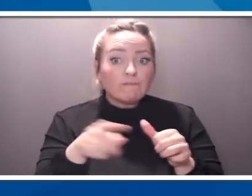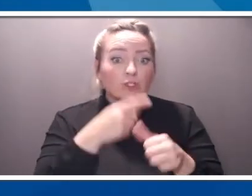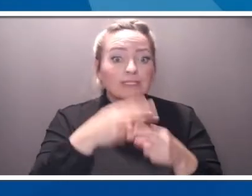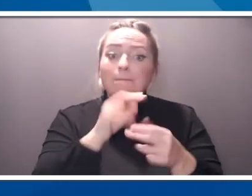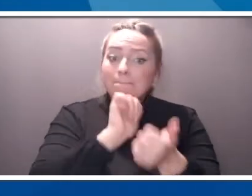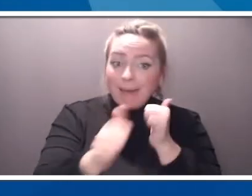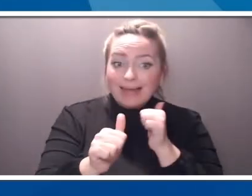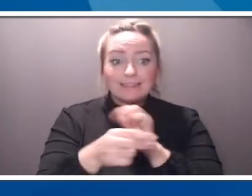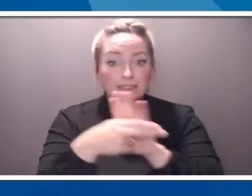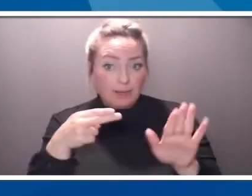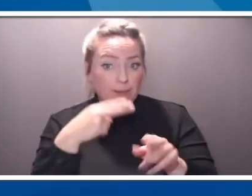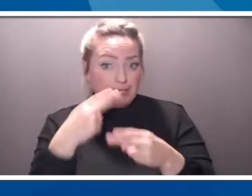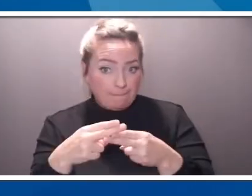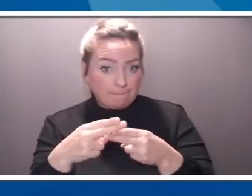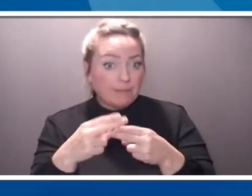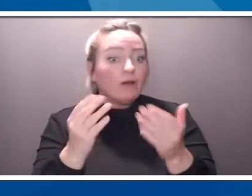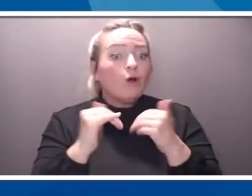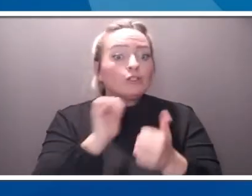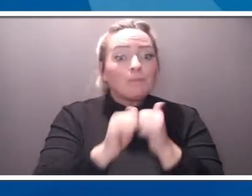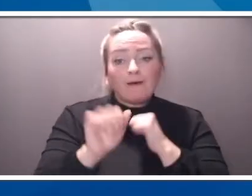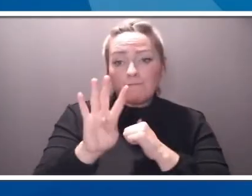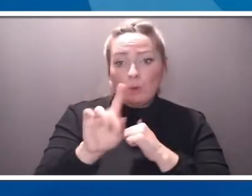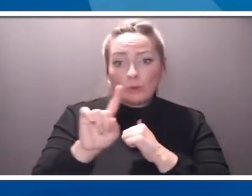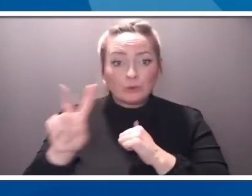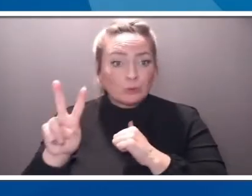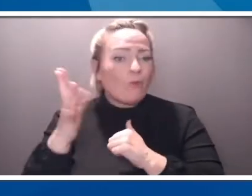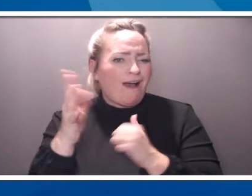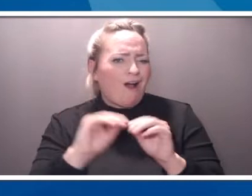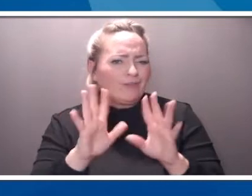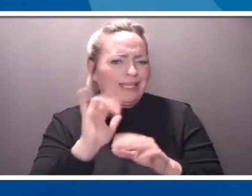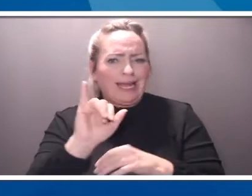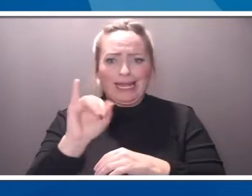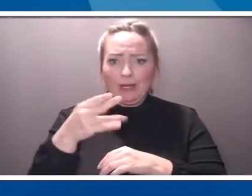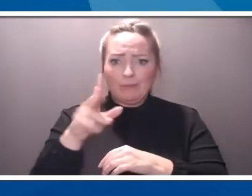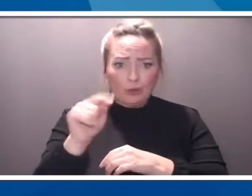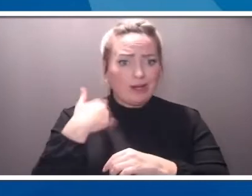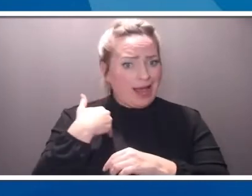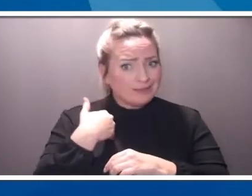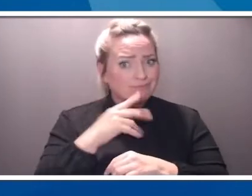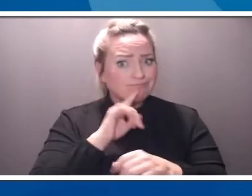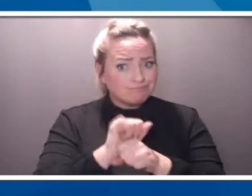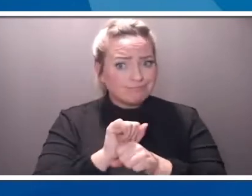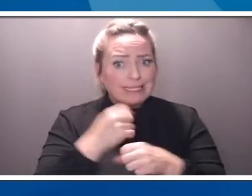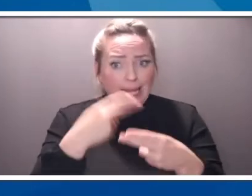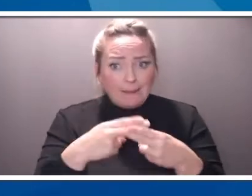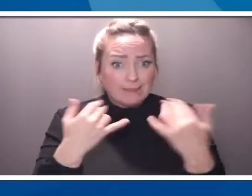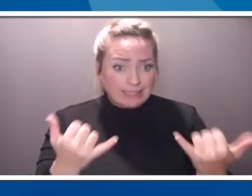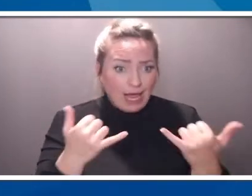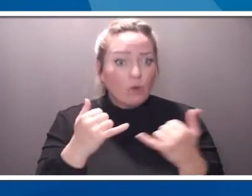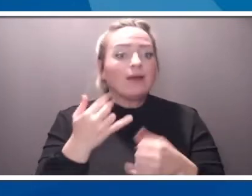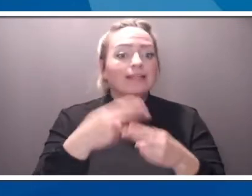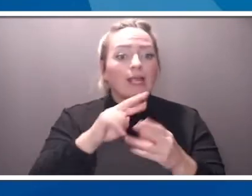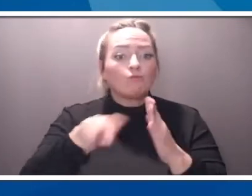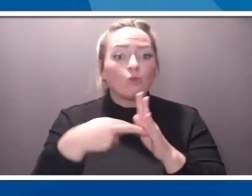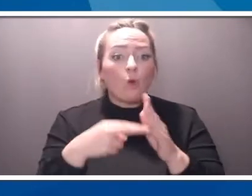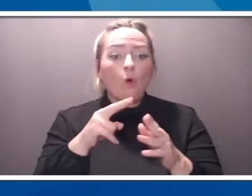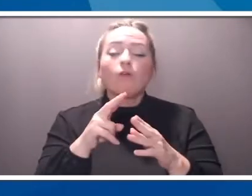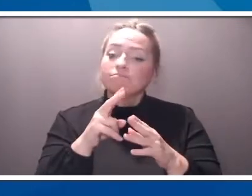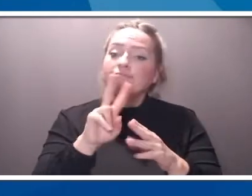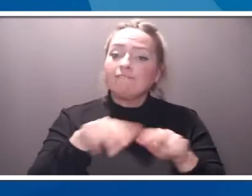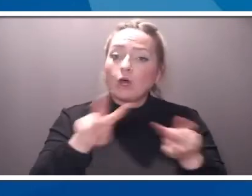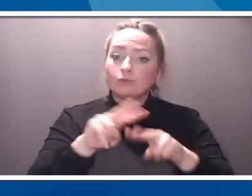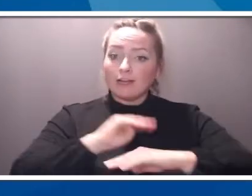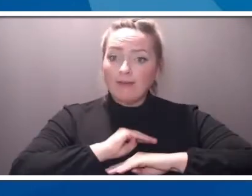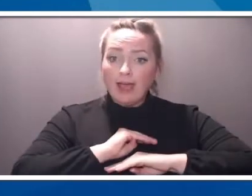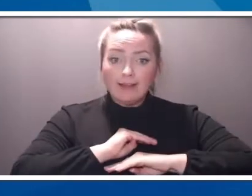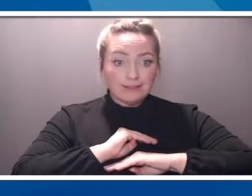name. That passes label in name. It also passes 412 because obviously that input does have a name now, so name, role,